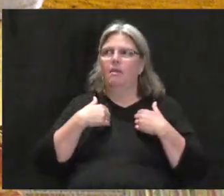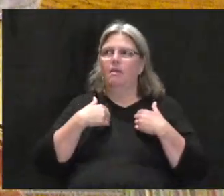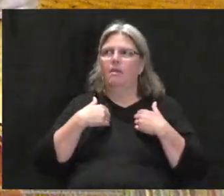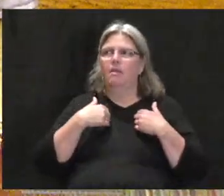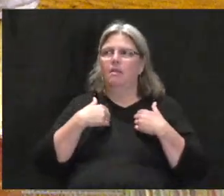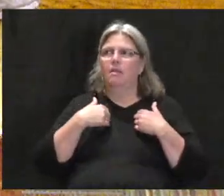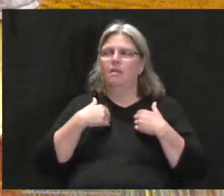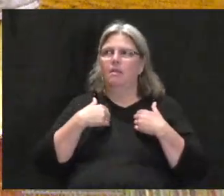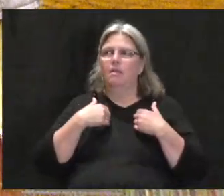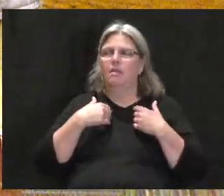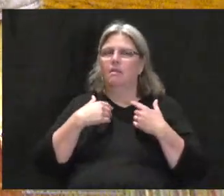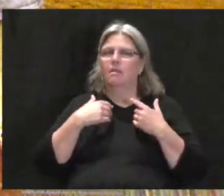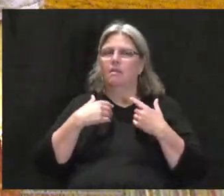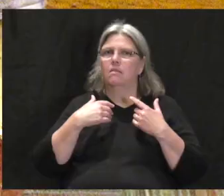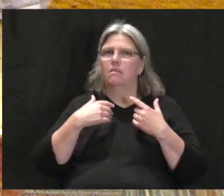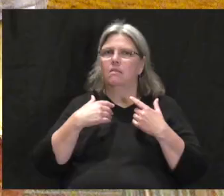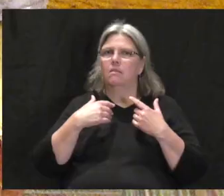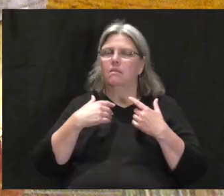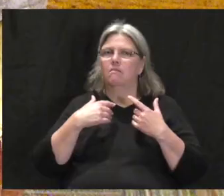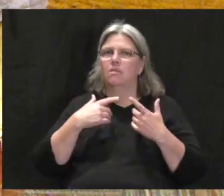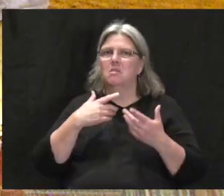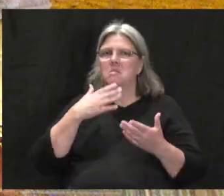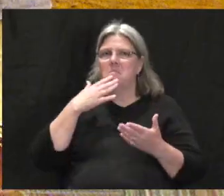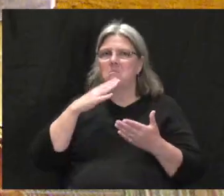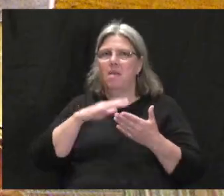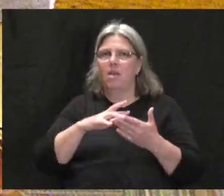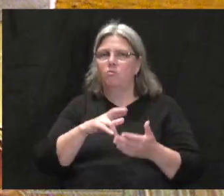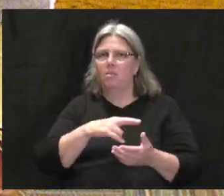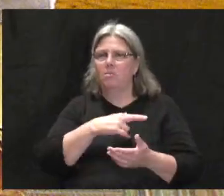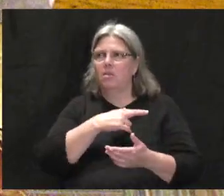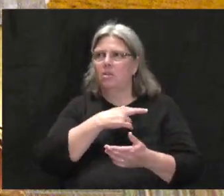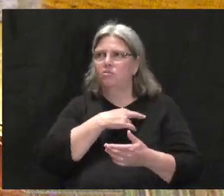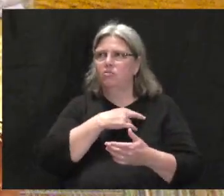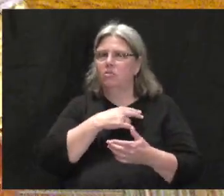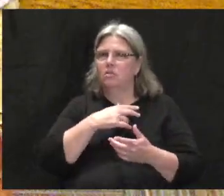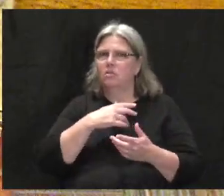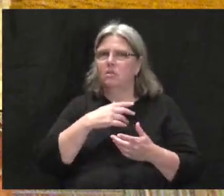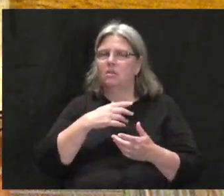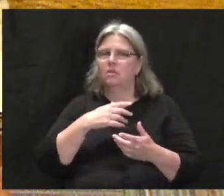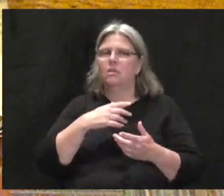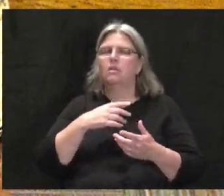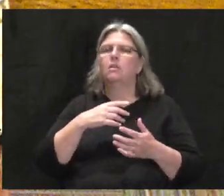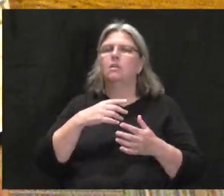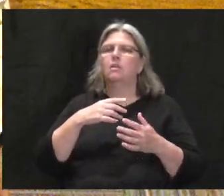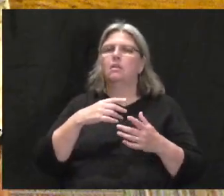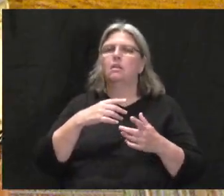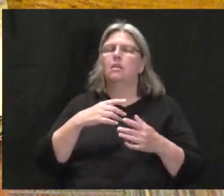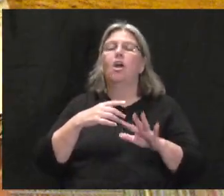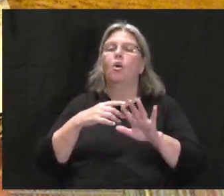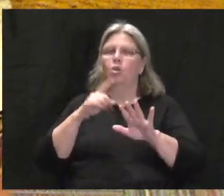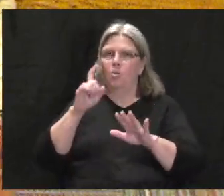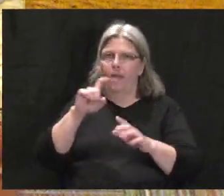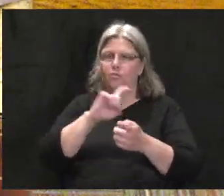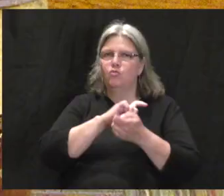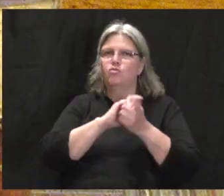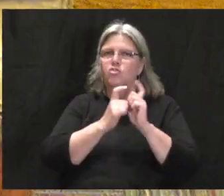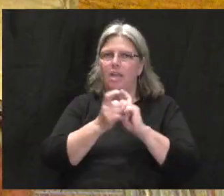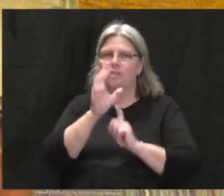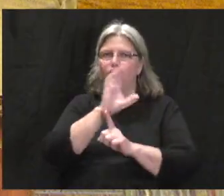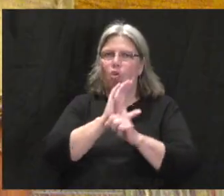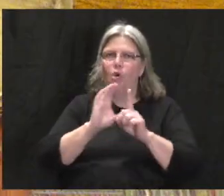scale is, and then you have to get buy-in from the bottom up. You can't do buy-in from the top down. And that's a lesson we've never really fully learned in education.